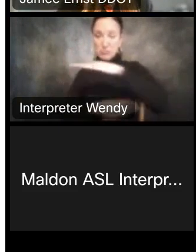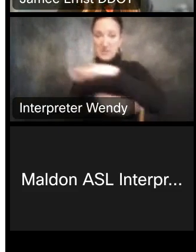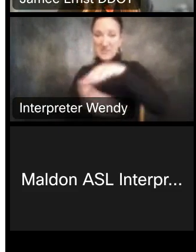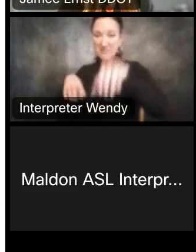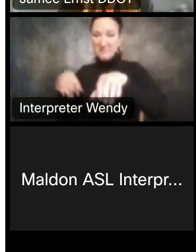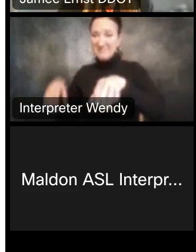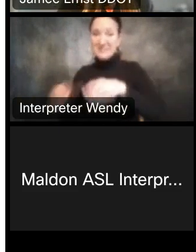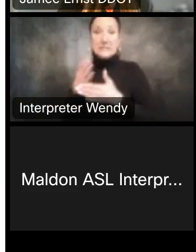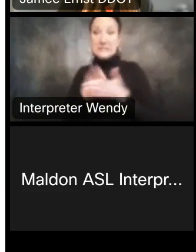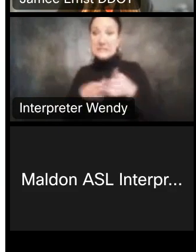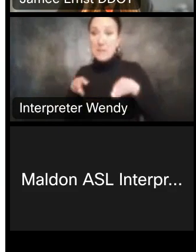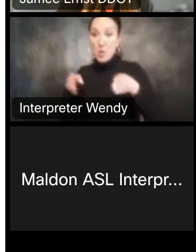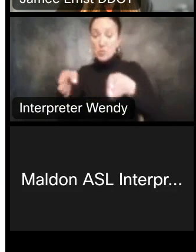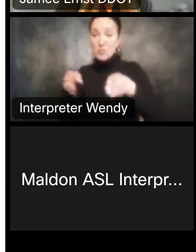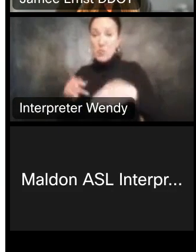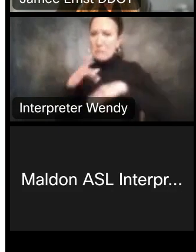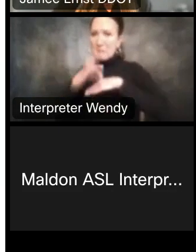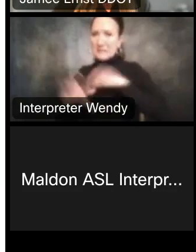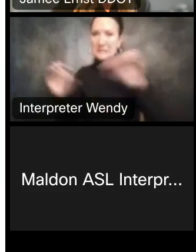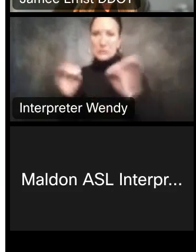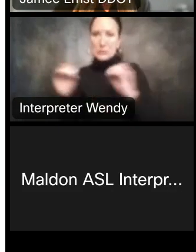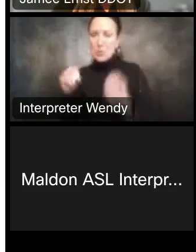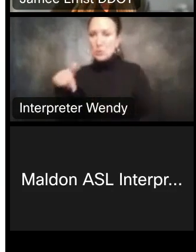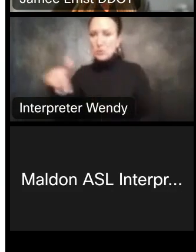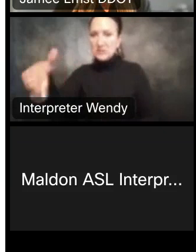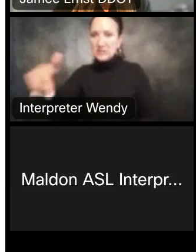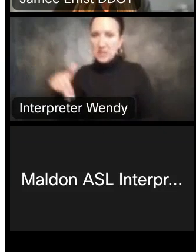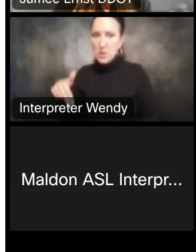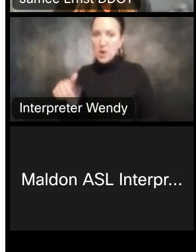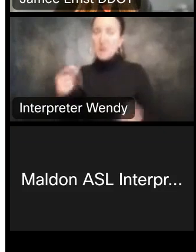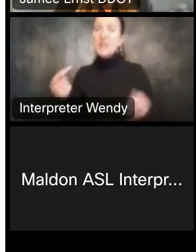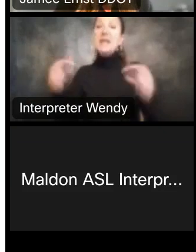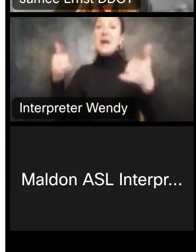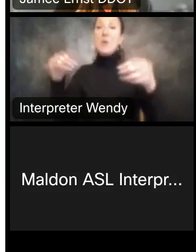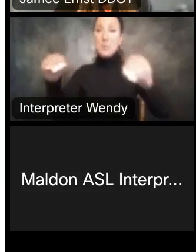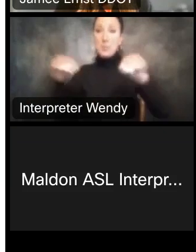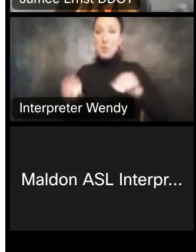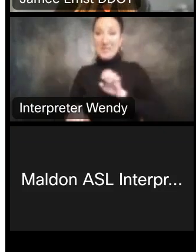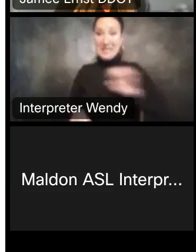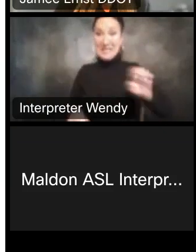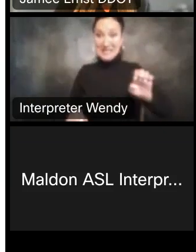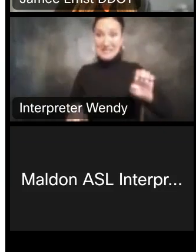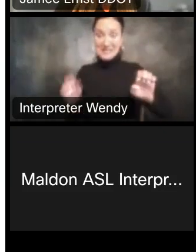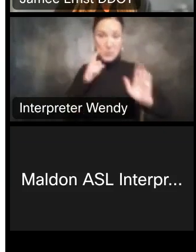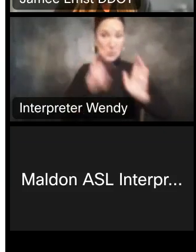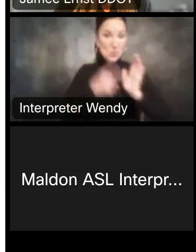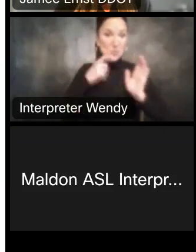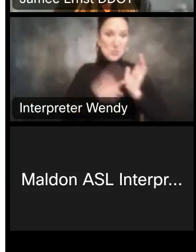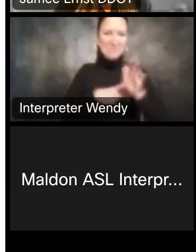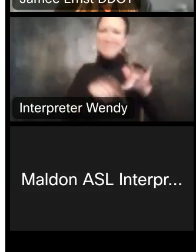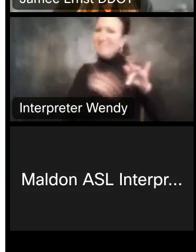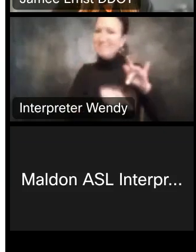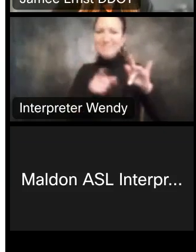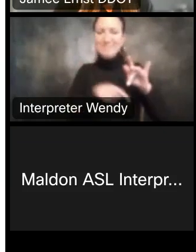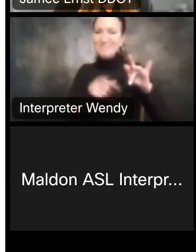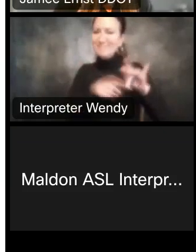sidewalks entirely. And as we move east down New York Avenue, these issues persist with missing